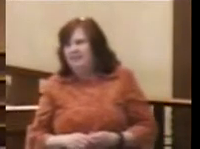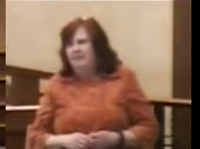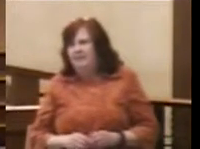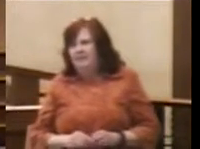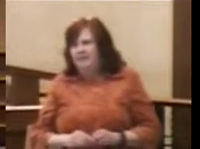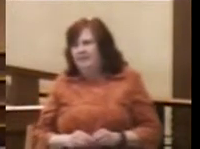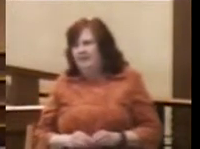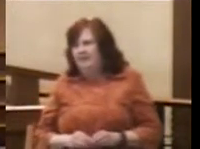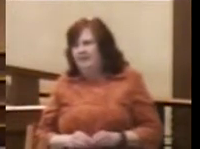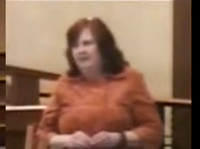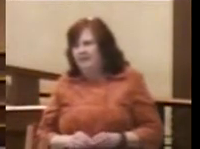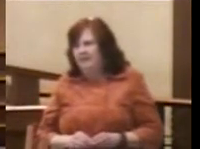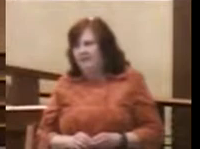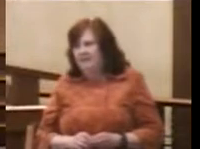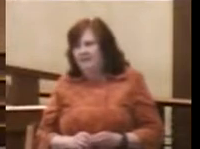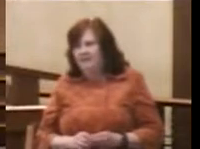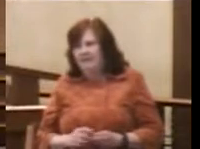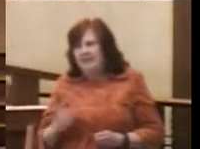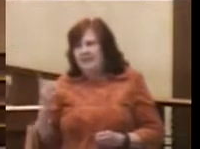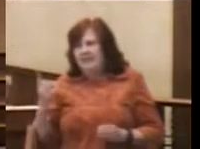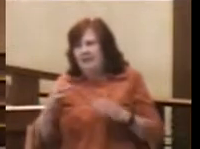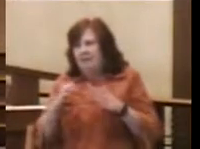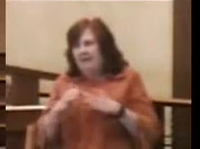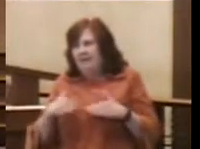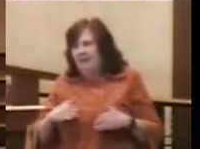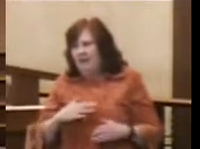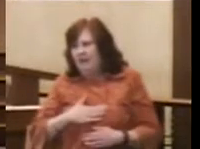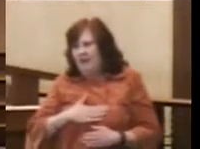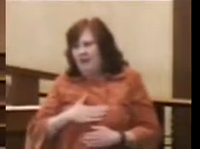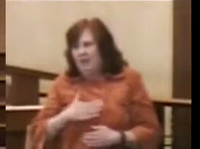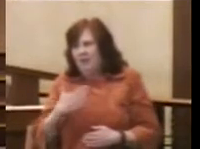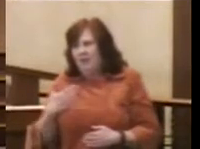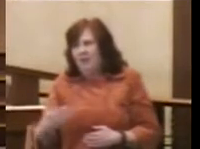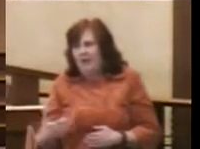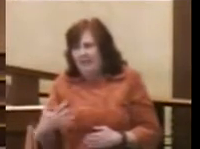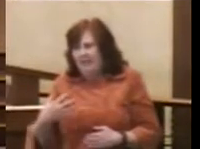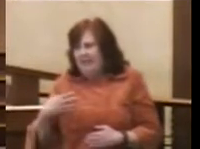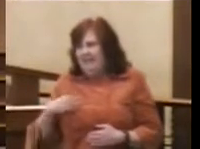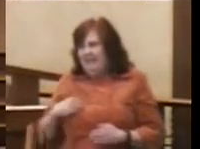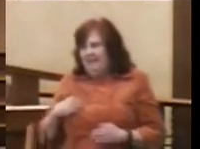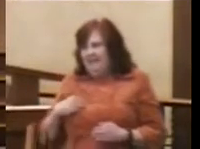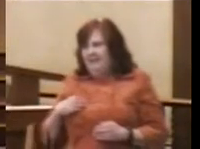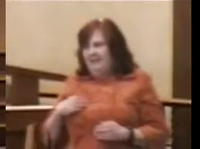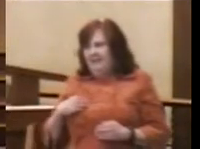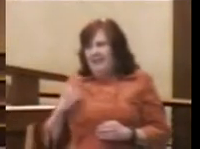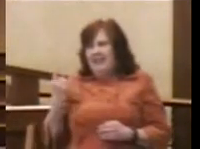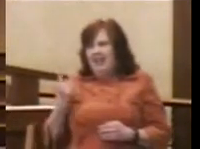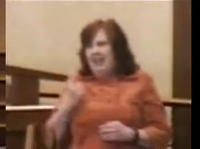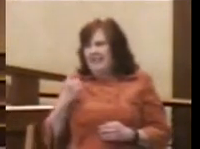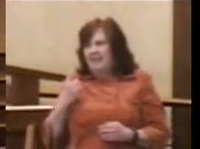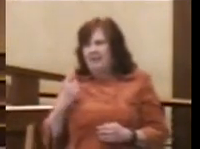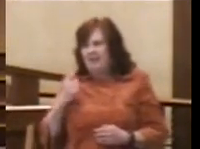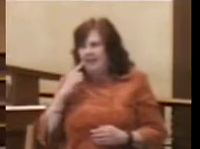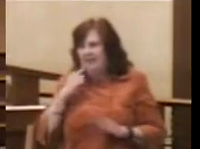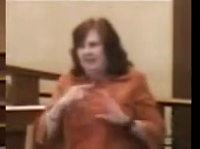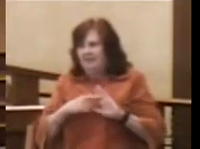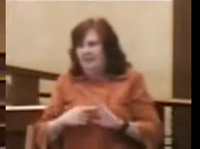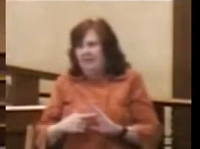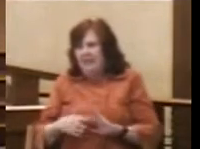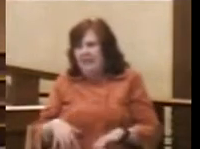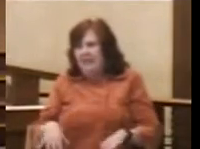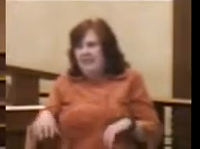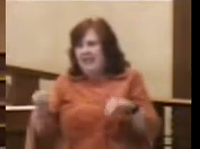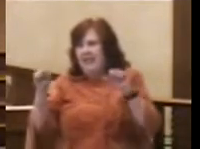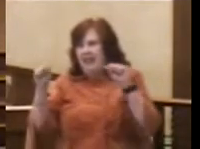And this is something that we take willingly on ourselves, not something foisted upon us. Take up